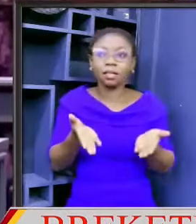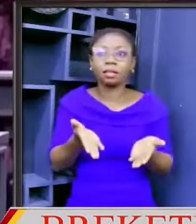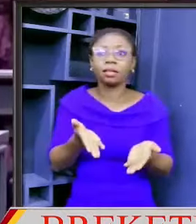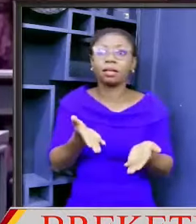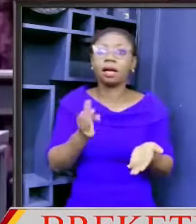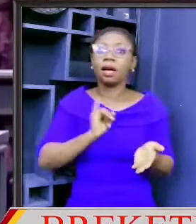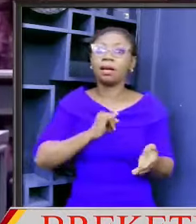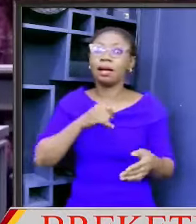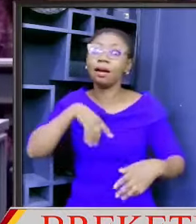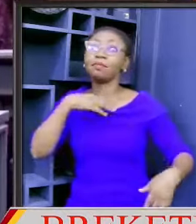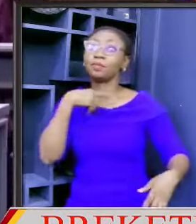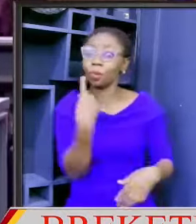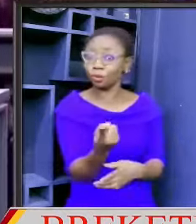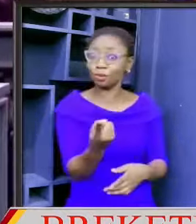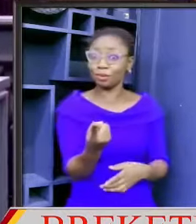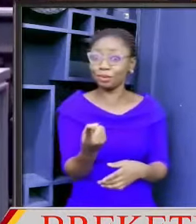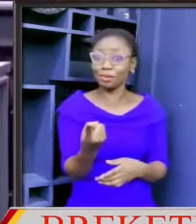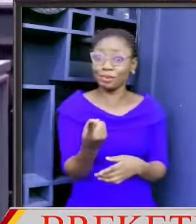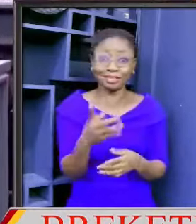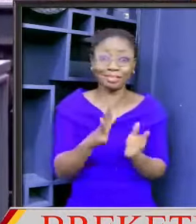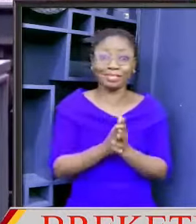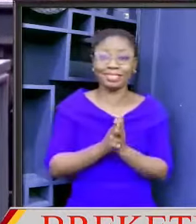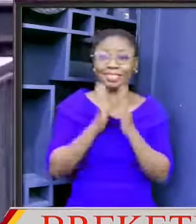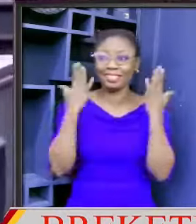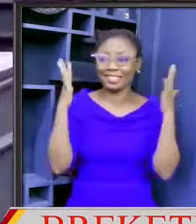I don't tell you. Madam, come.